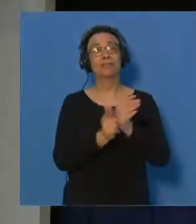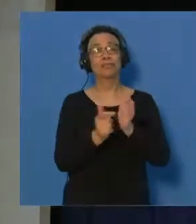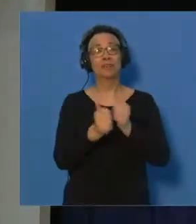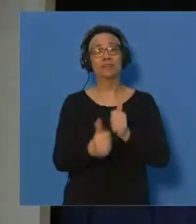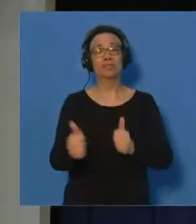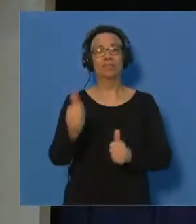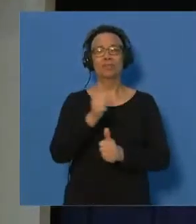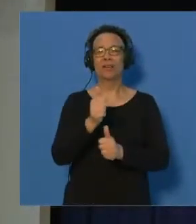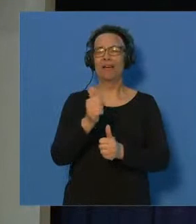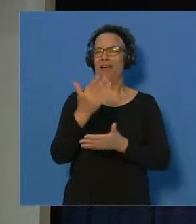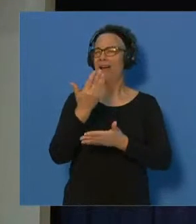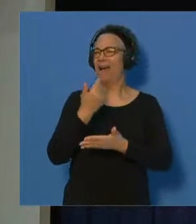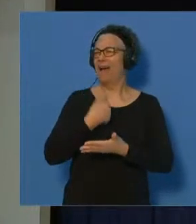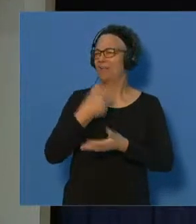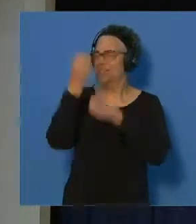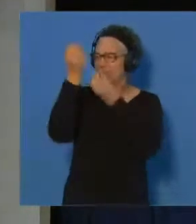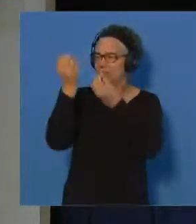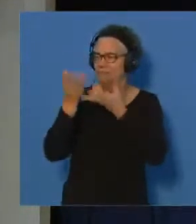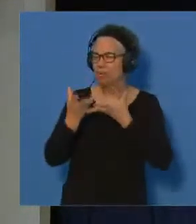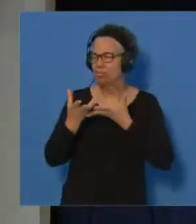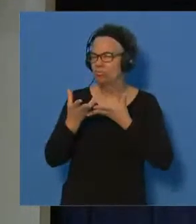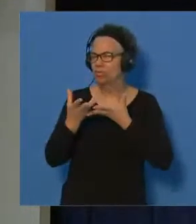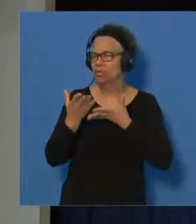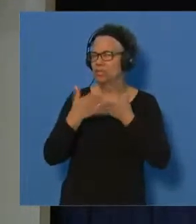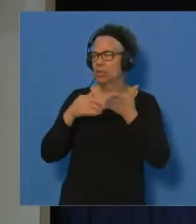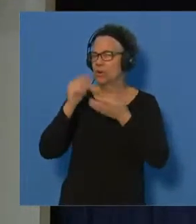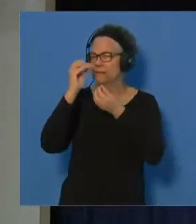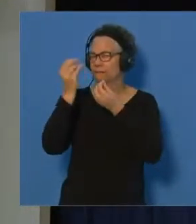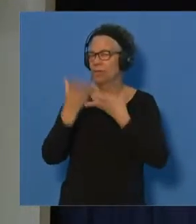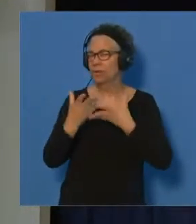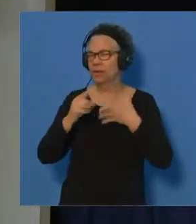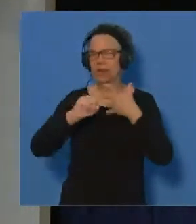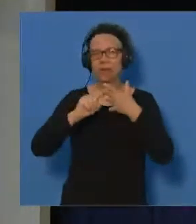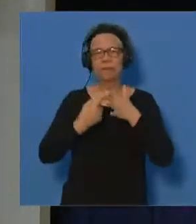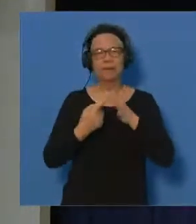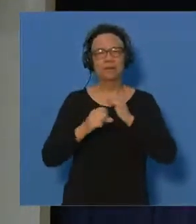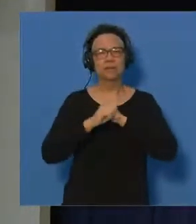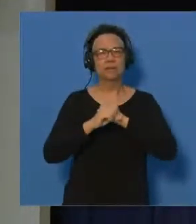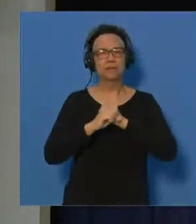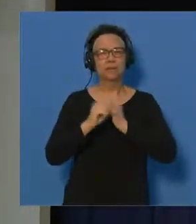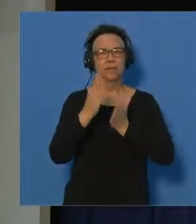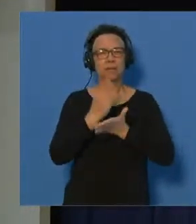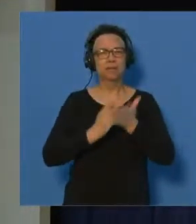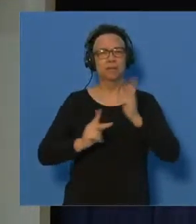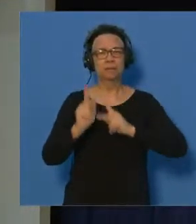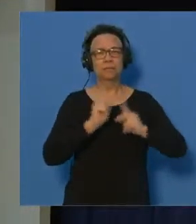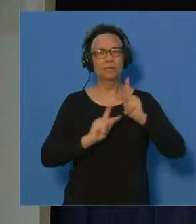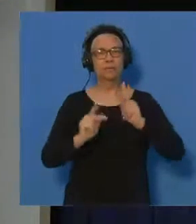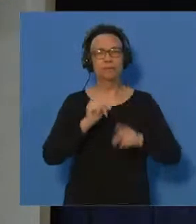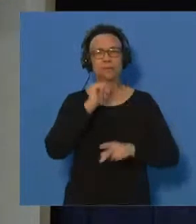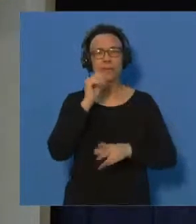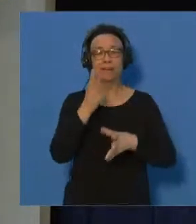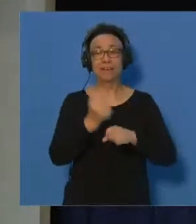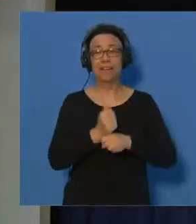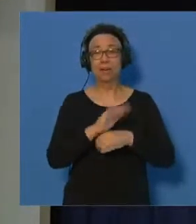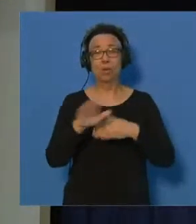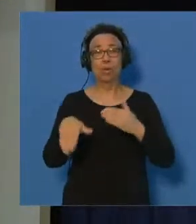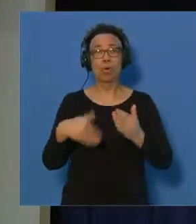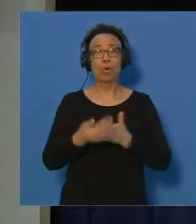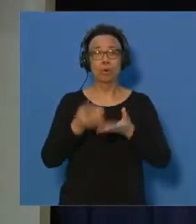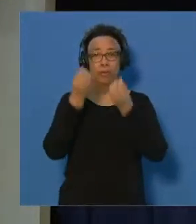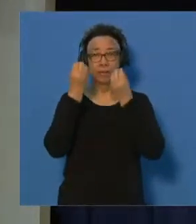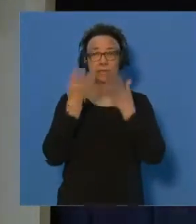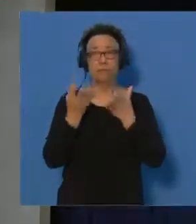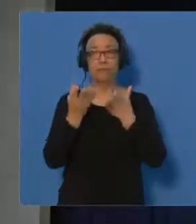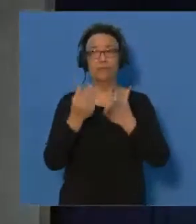I've been informed that at the beginning of this broadcast that some persons did not receive all of the information. So I'm